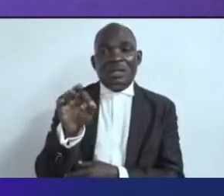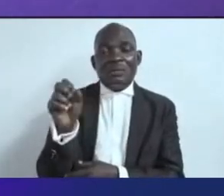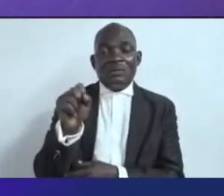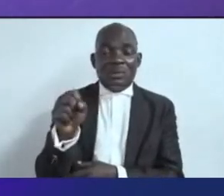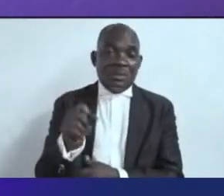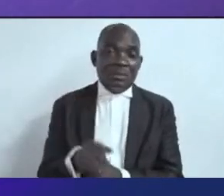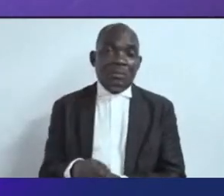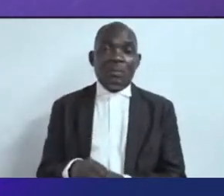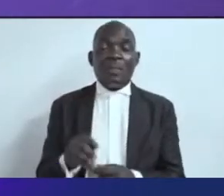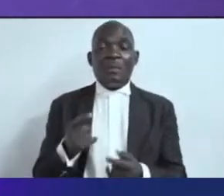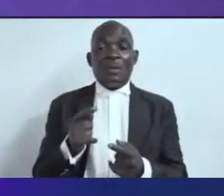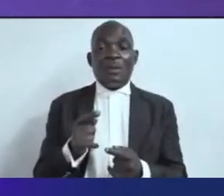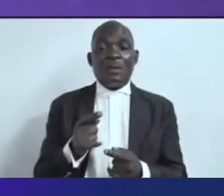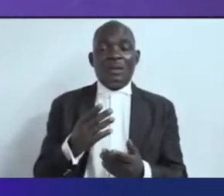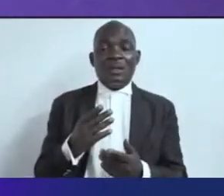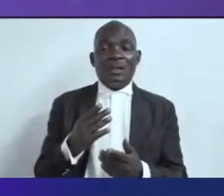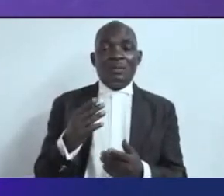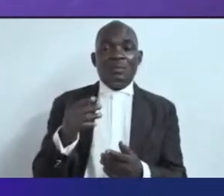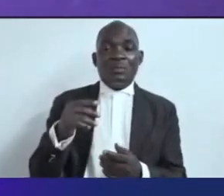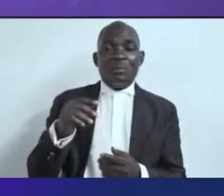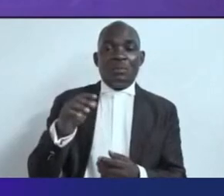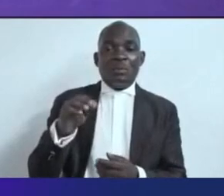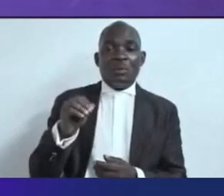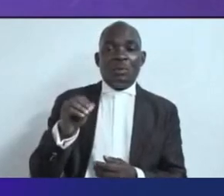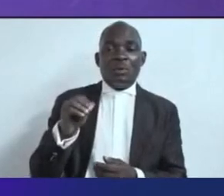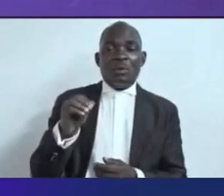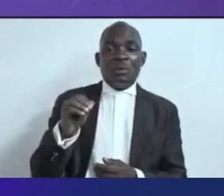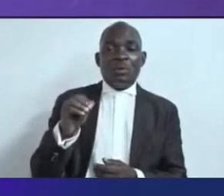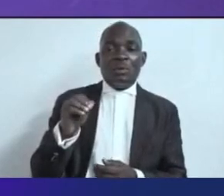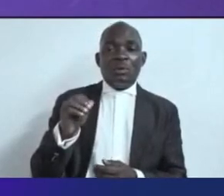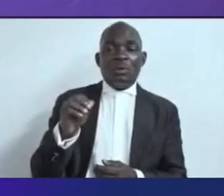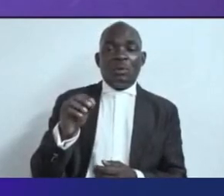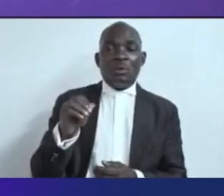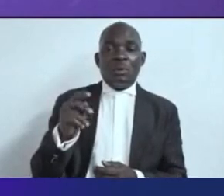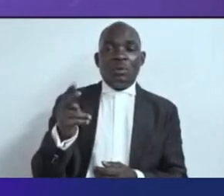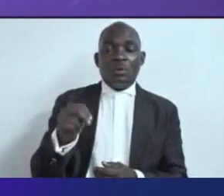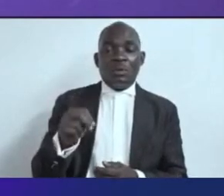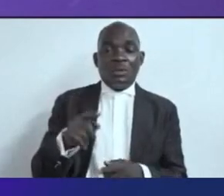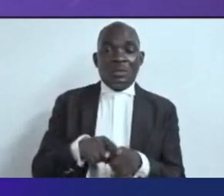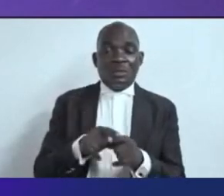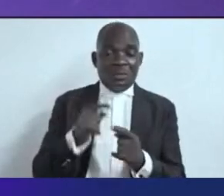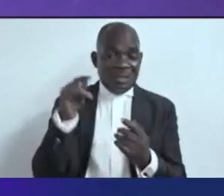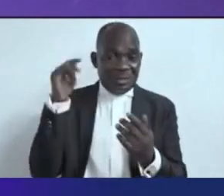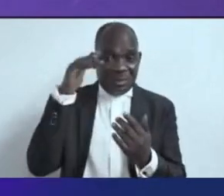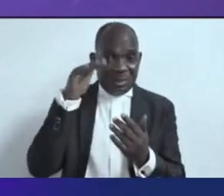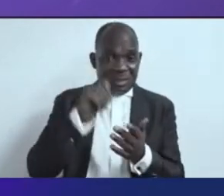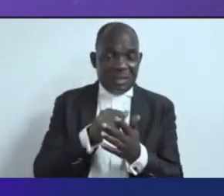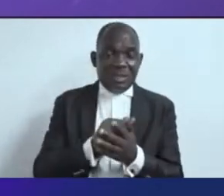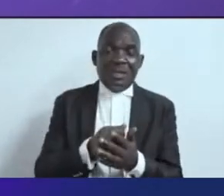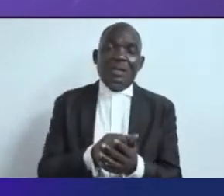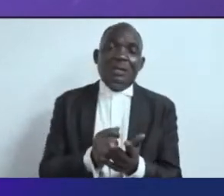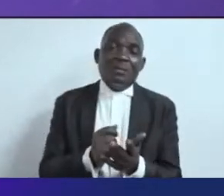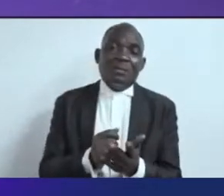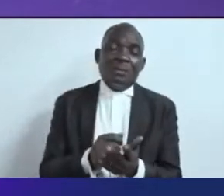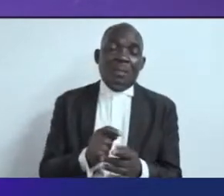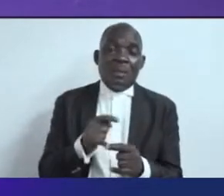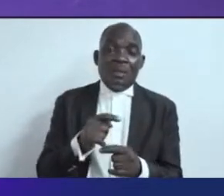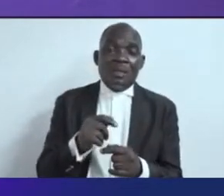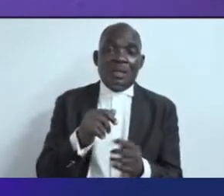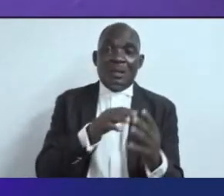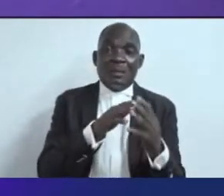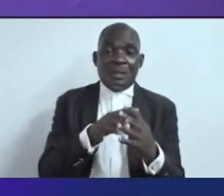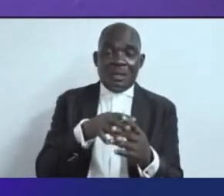$2,469.39 per fine ounce on the back of geopolitical tensions and expectations of rate cuts by the U.S.